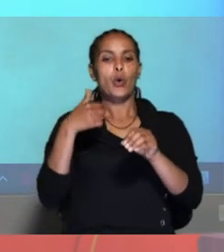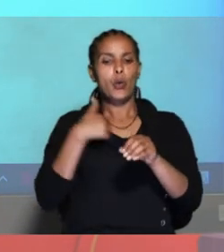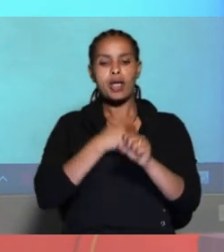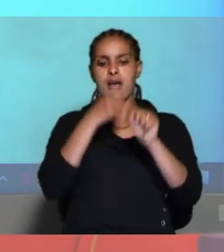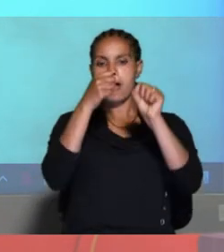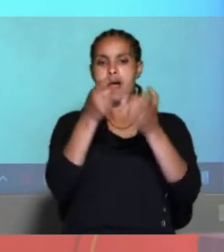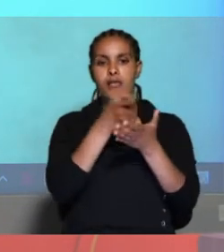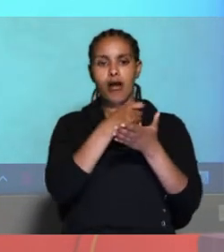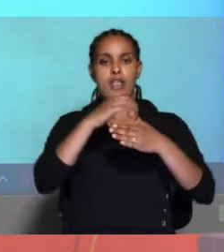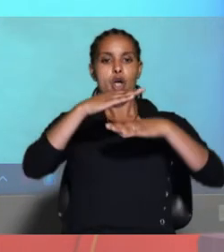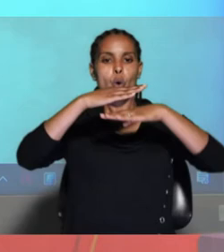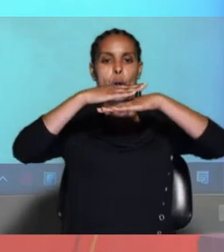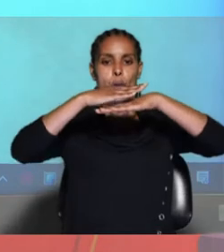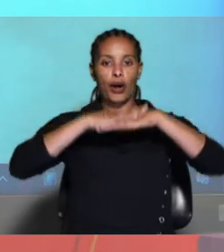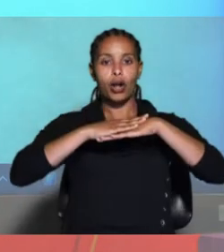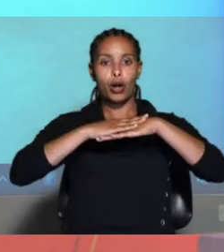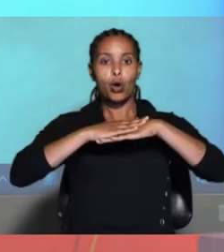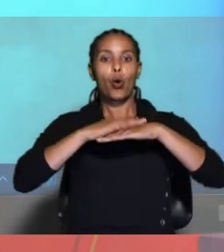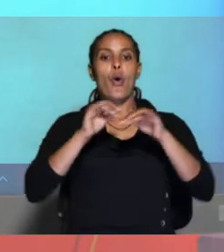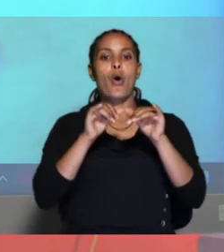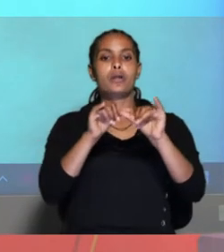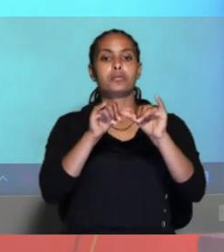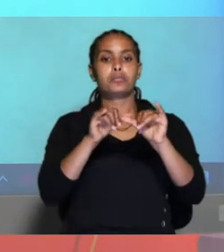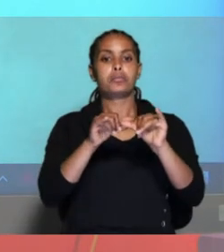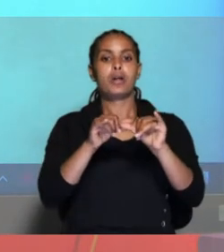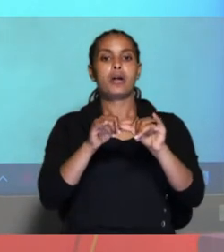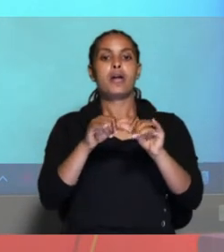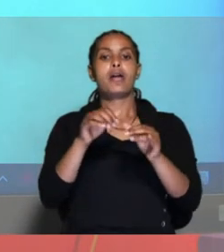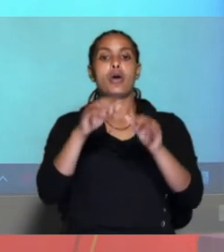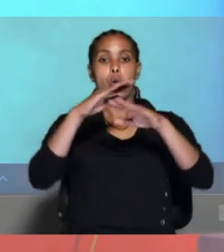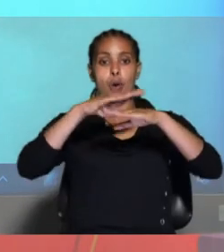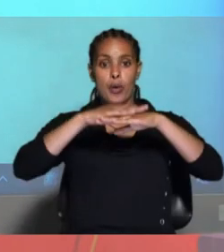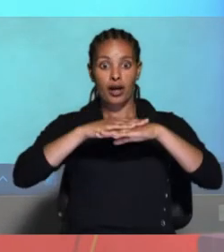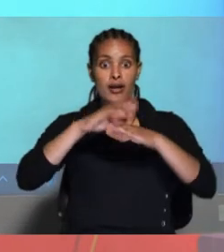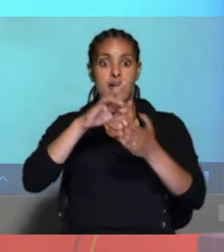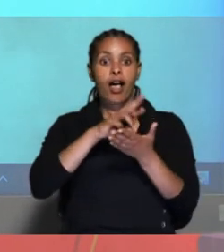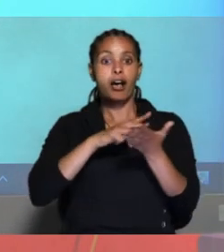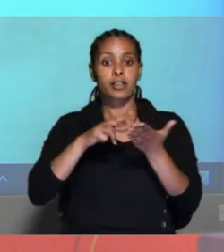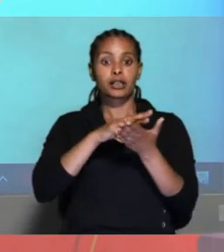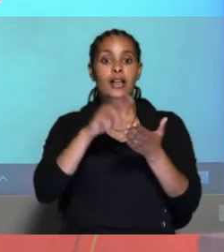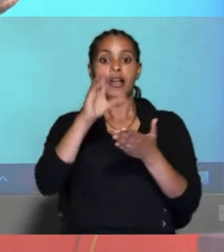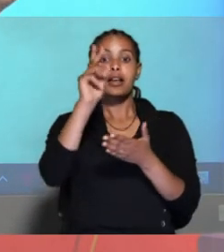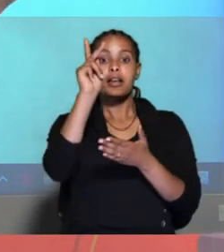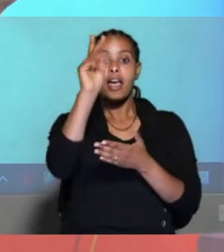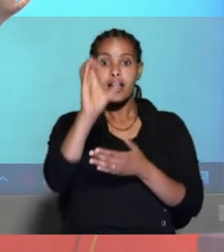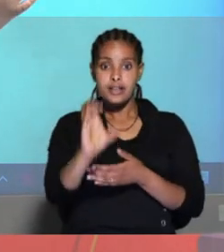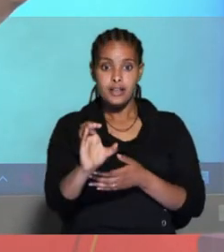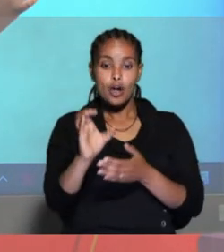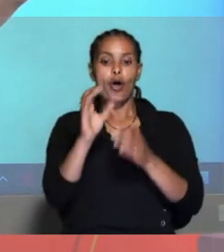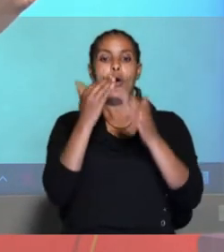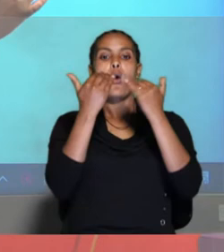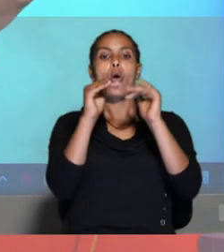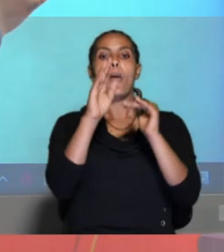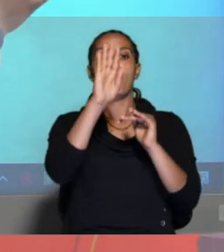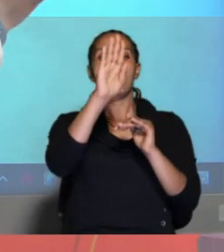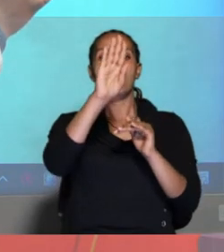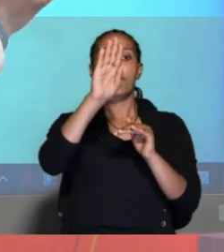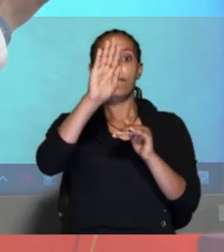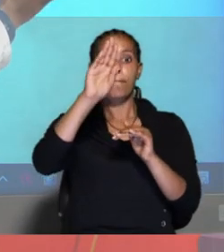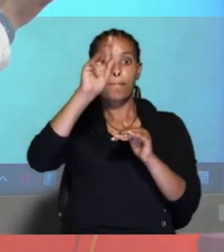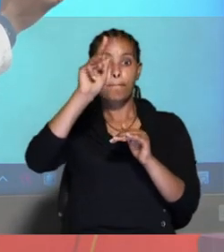write equilibrium constants for this equilibrium reaction. Kc equal concentration of BH